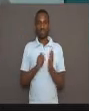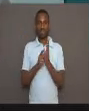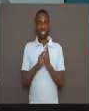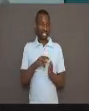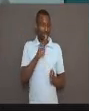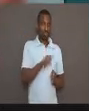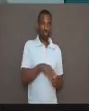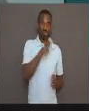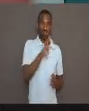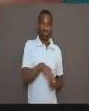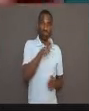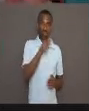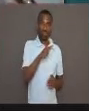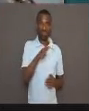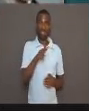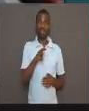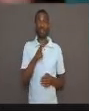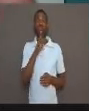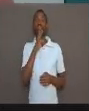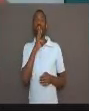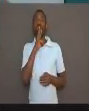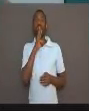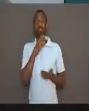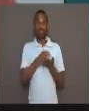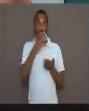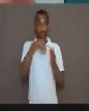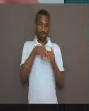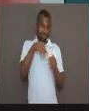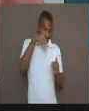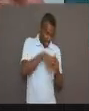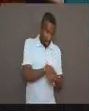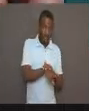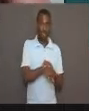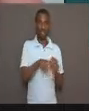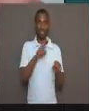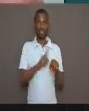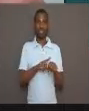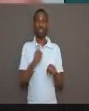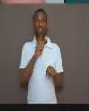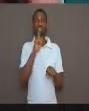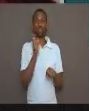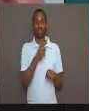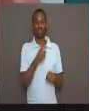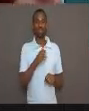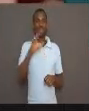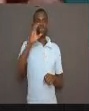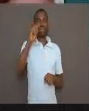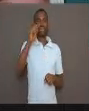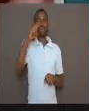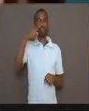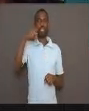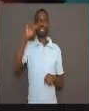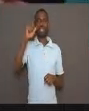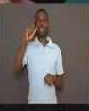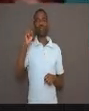Dipping a paintbrush into a glass of water draws water into the bristles